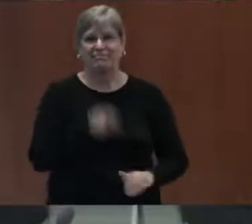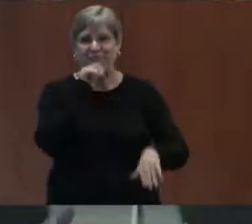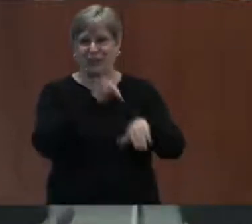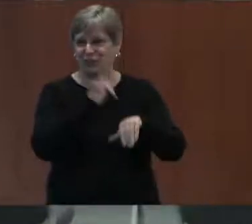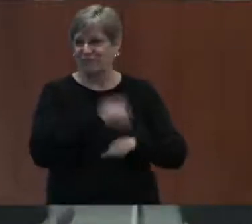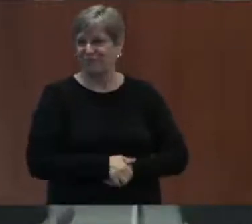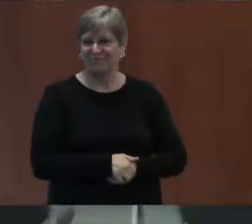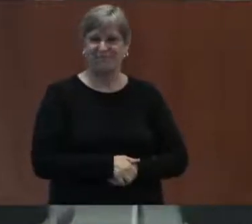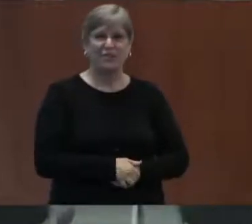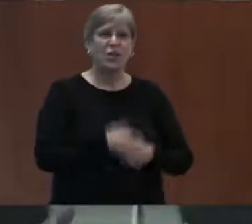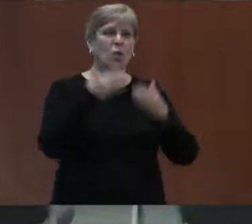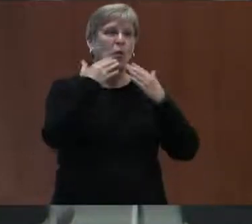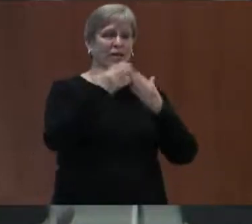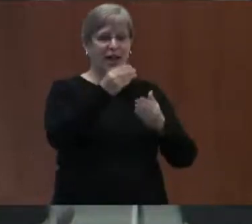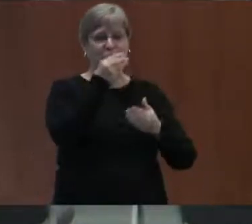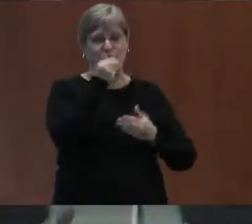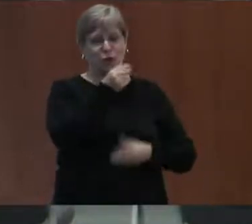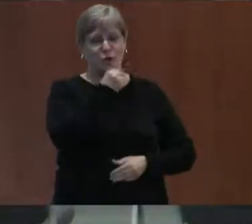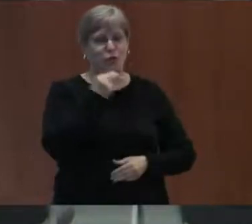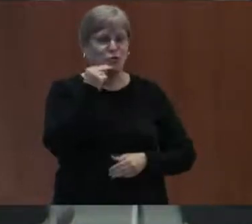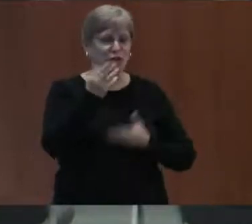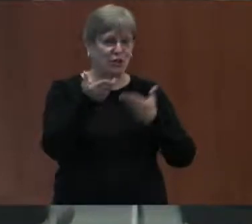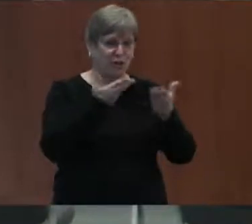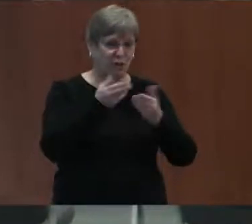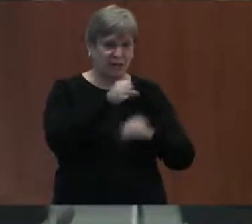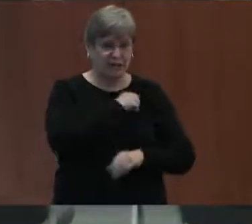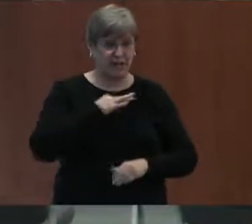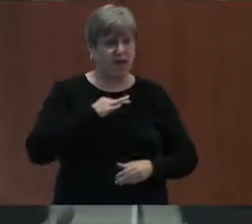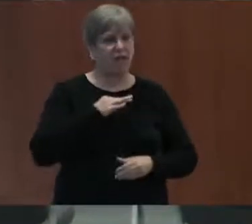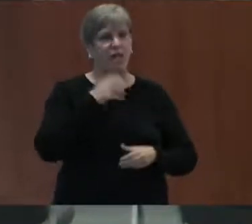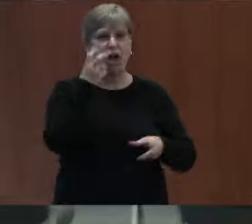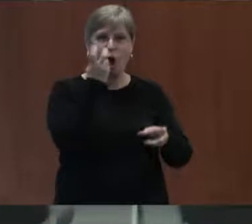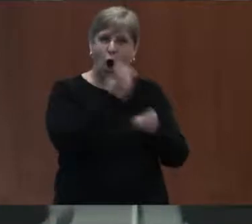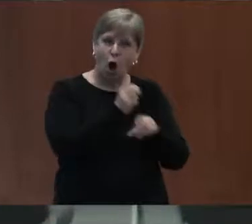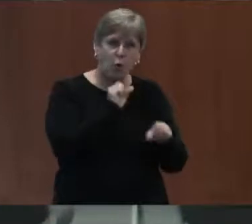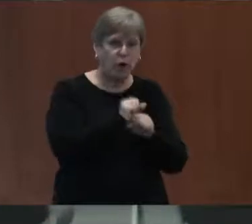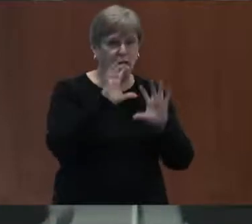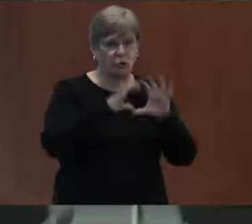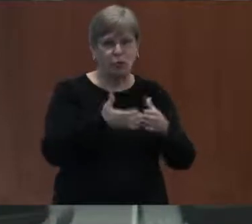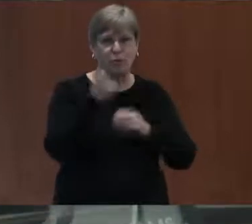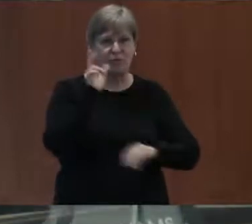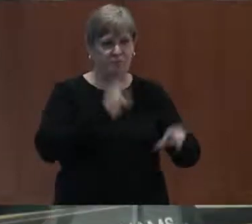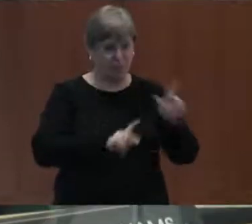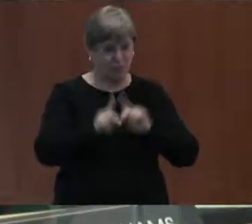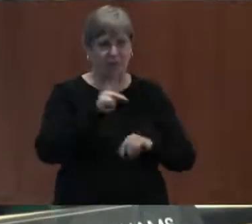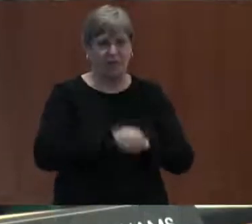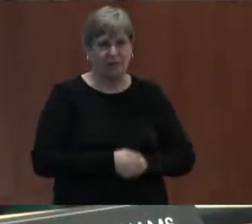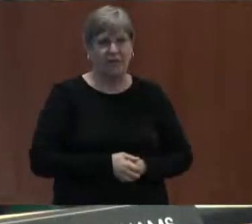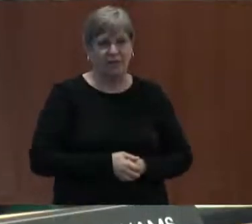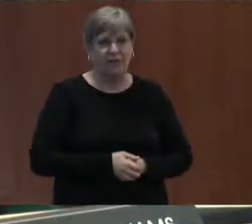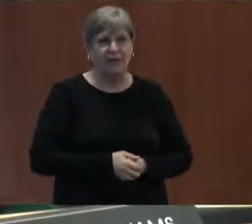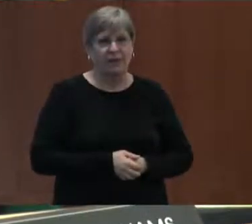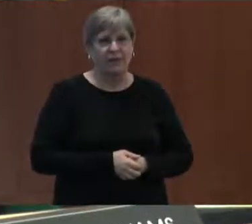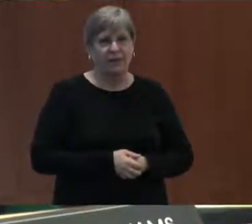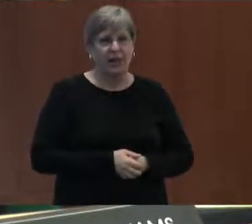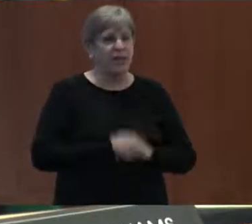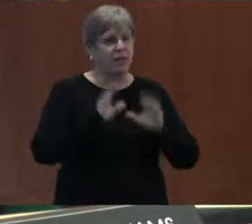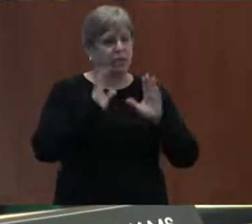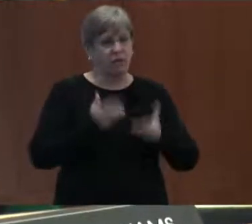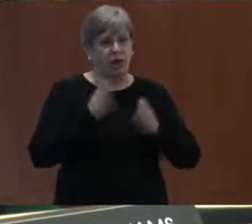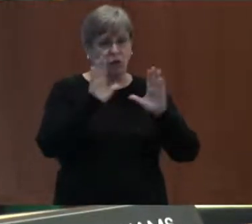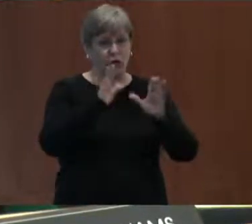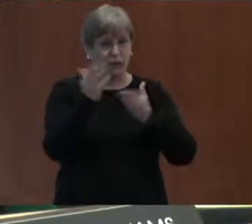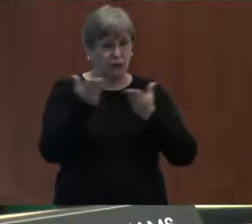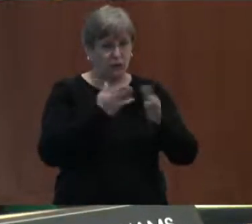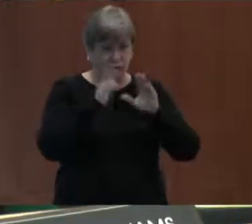We do thank our food nutrition service staff. They are a hard-working group of men and women that do a great service to our